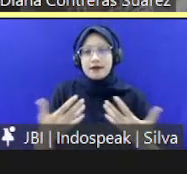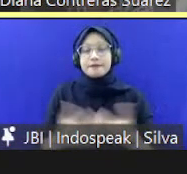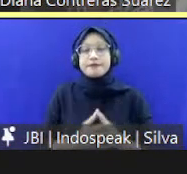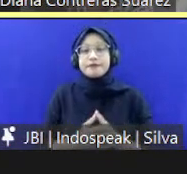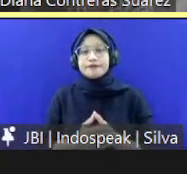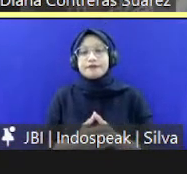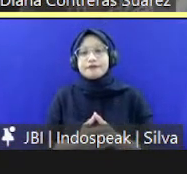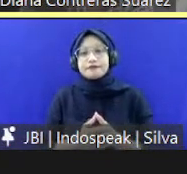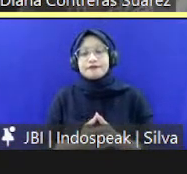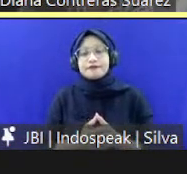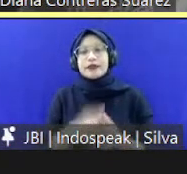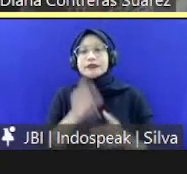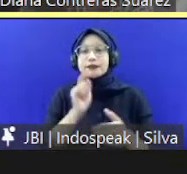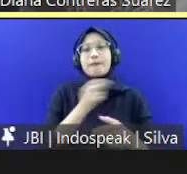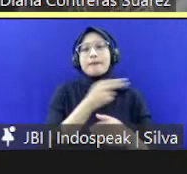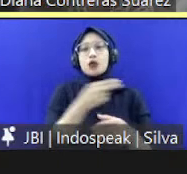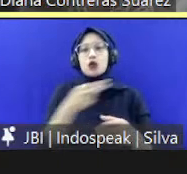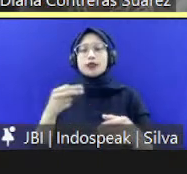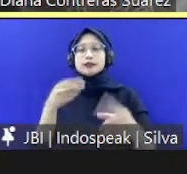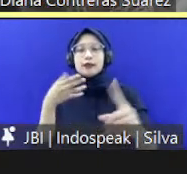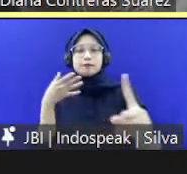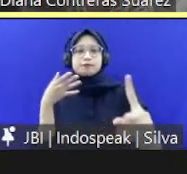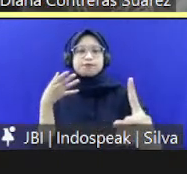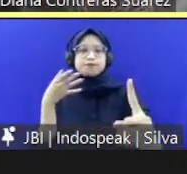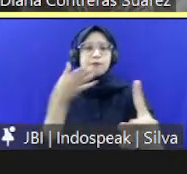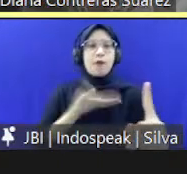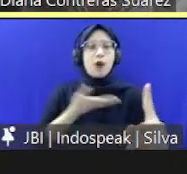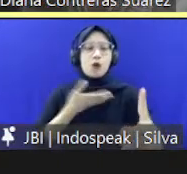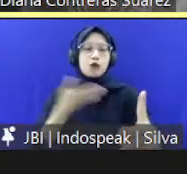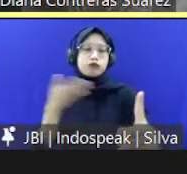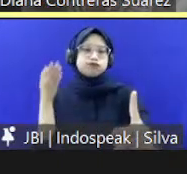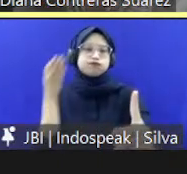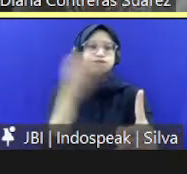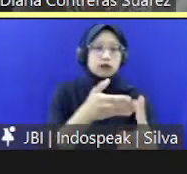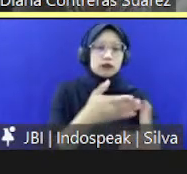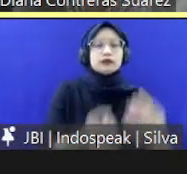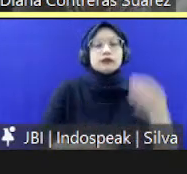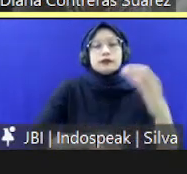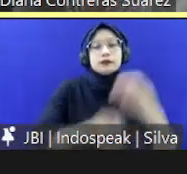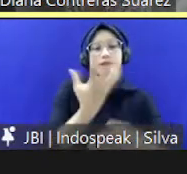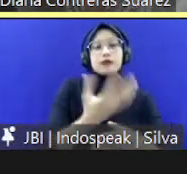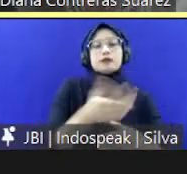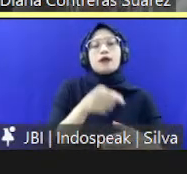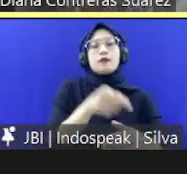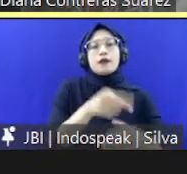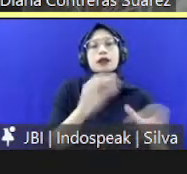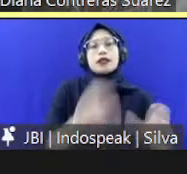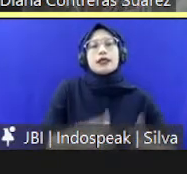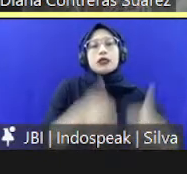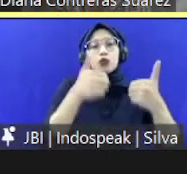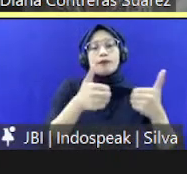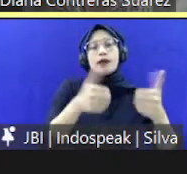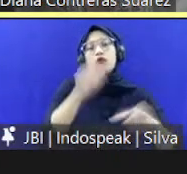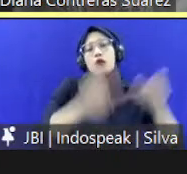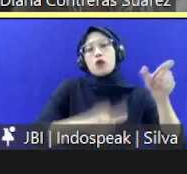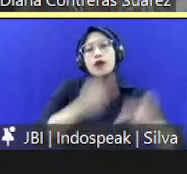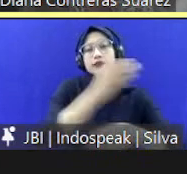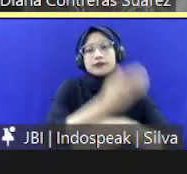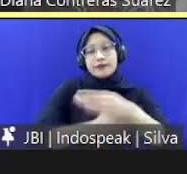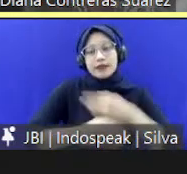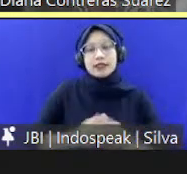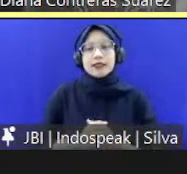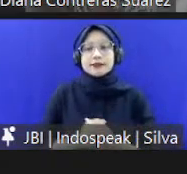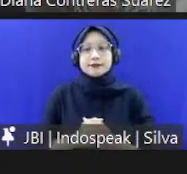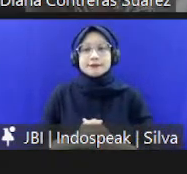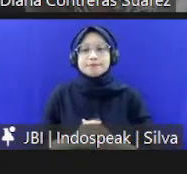aim of increasing the participation of people with disability in the society. That's it.